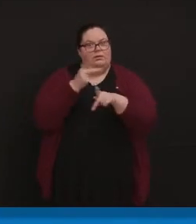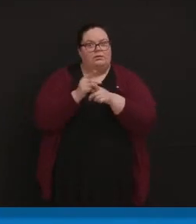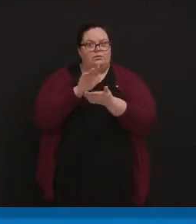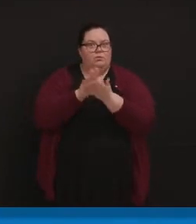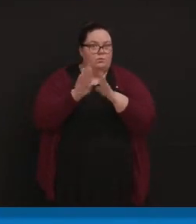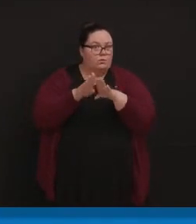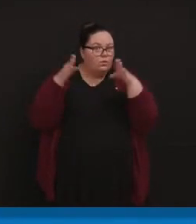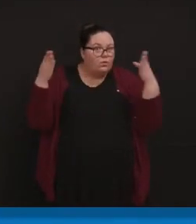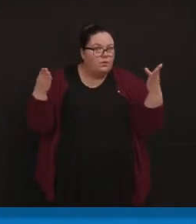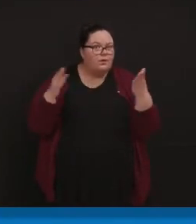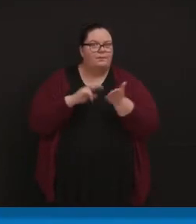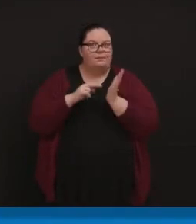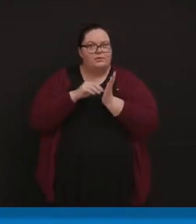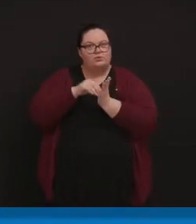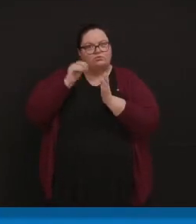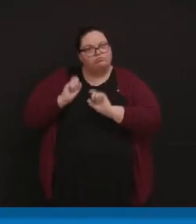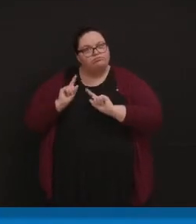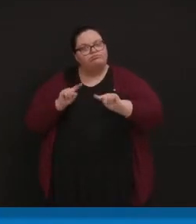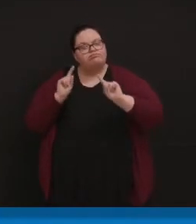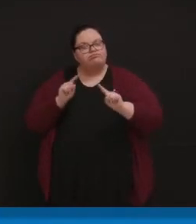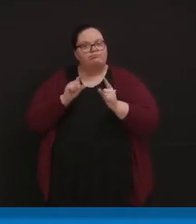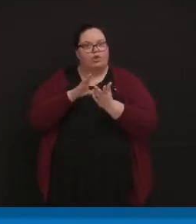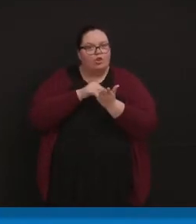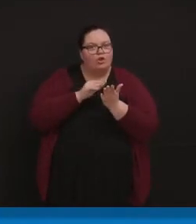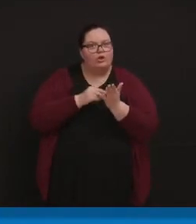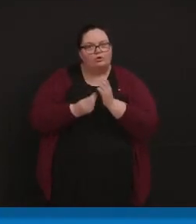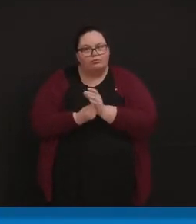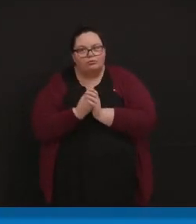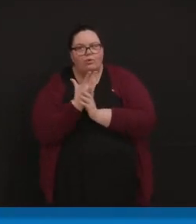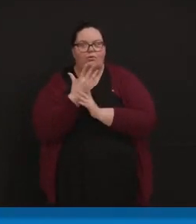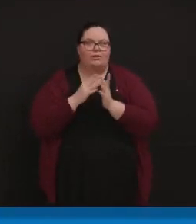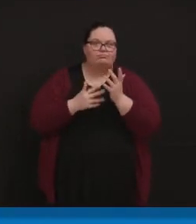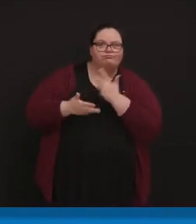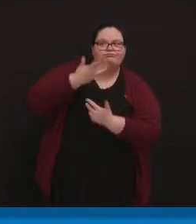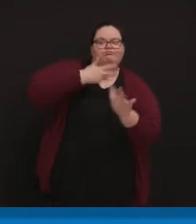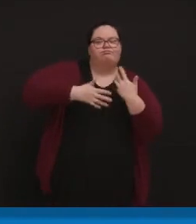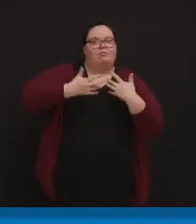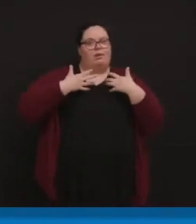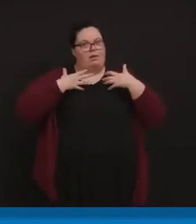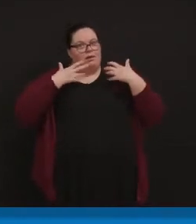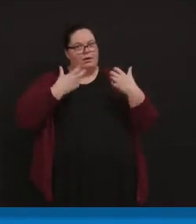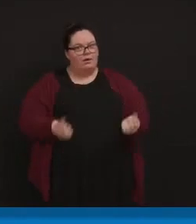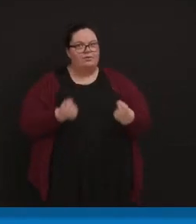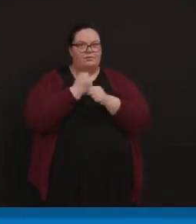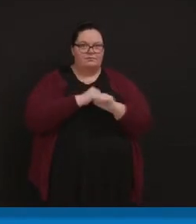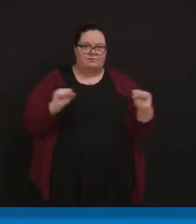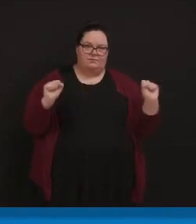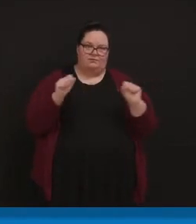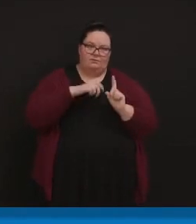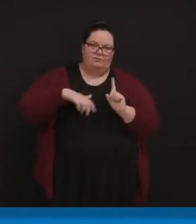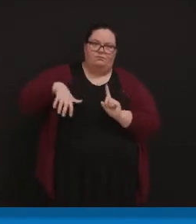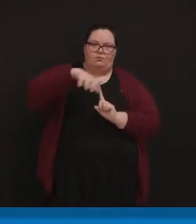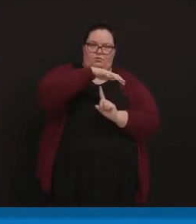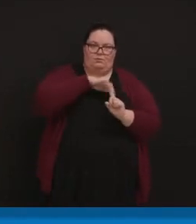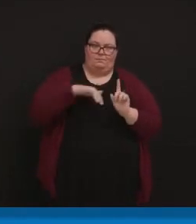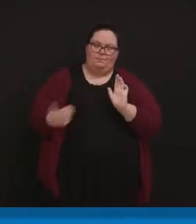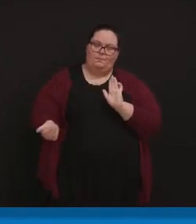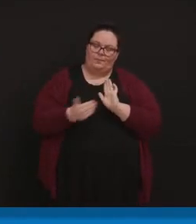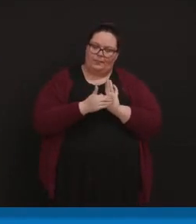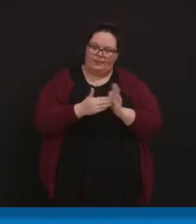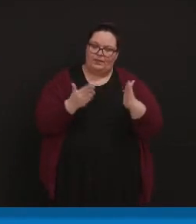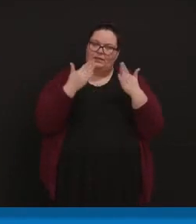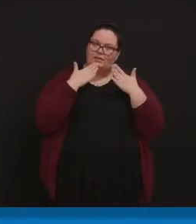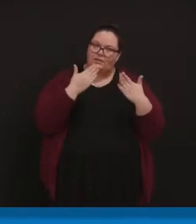open so students can keep learning, growing, and engaging with each other in a healthy and safe environment. And again, want to